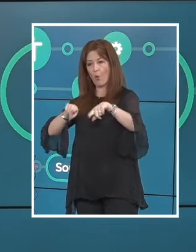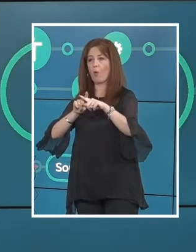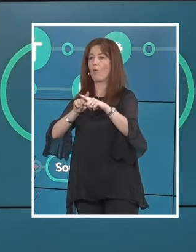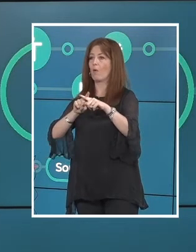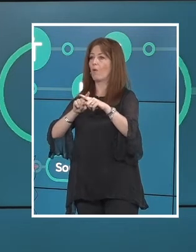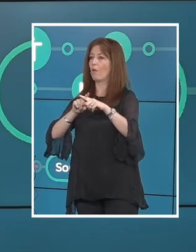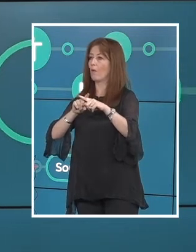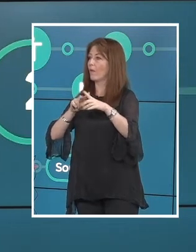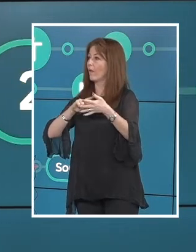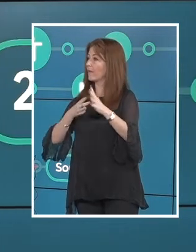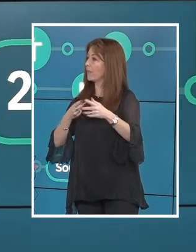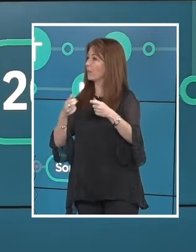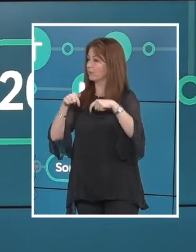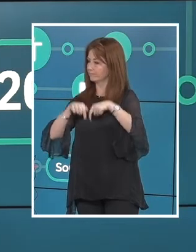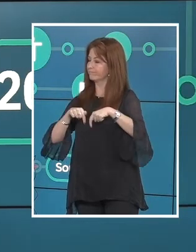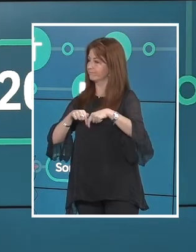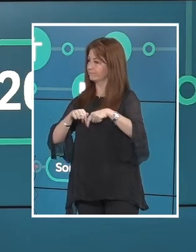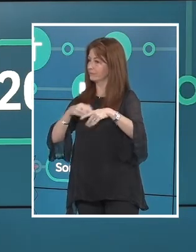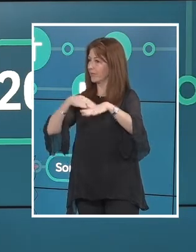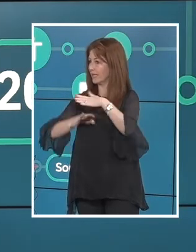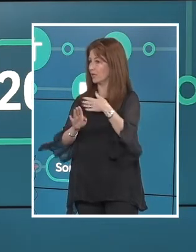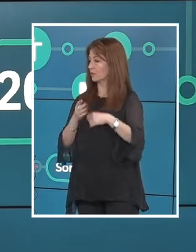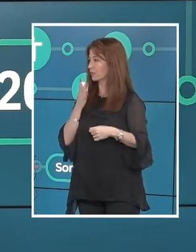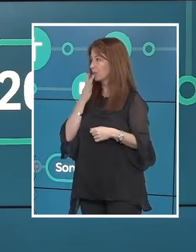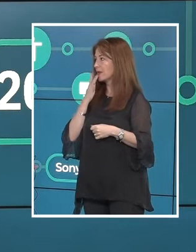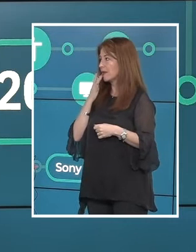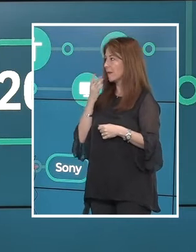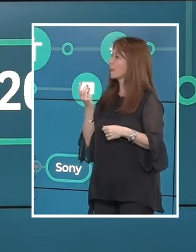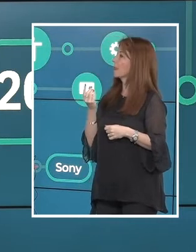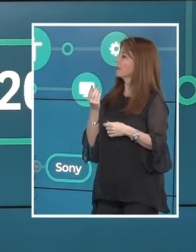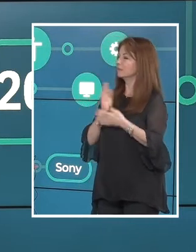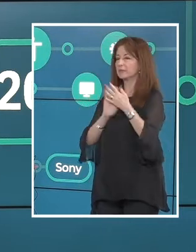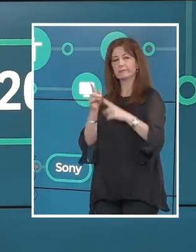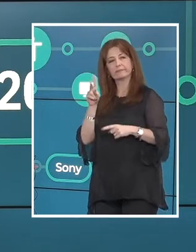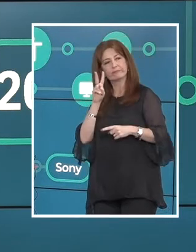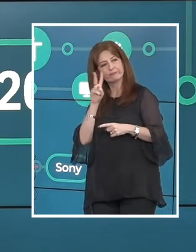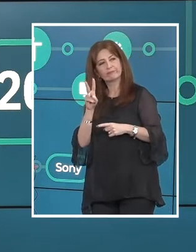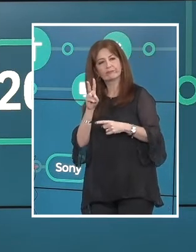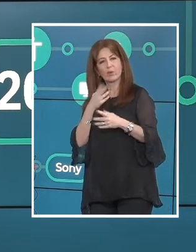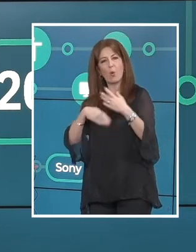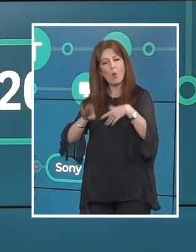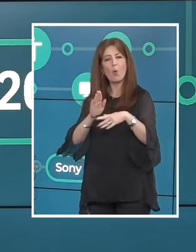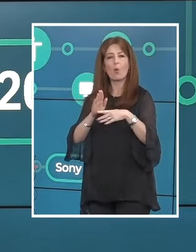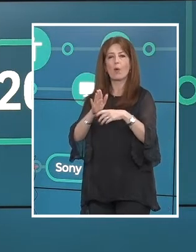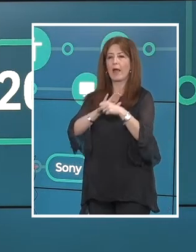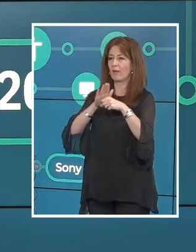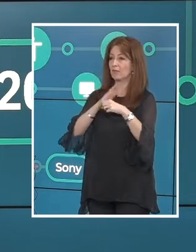our accessibility site internally. So again, addressing all areas of accessibility, not just development and